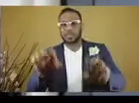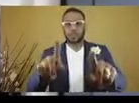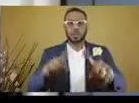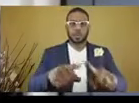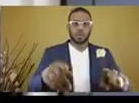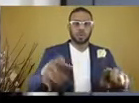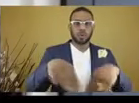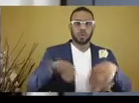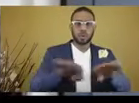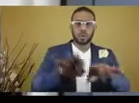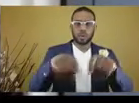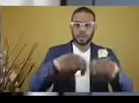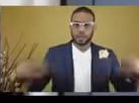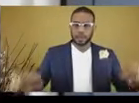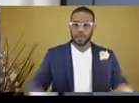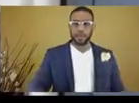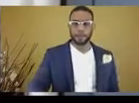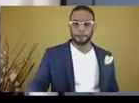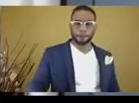gap?